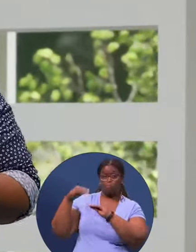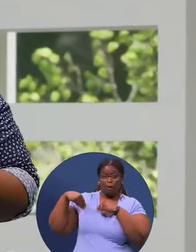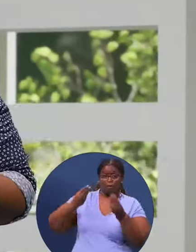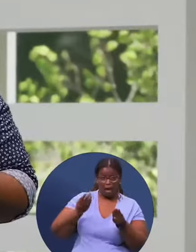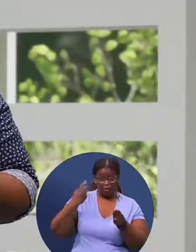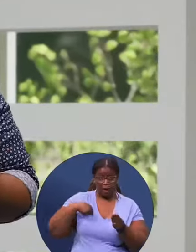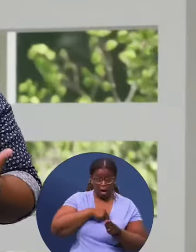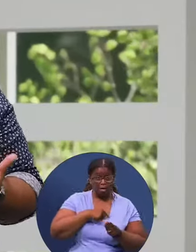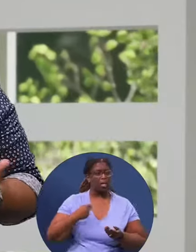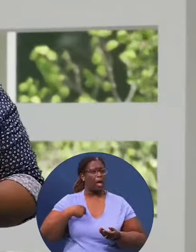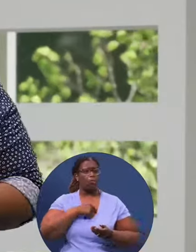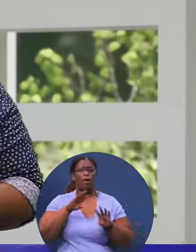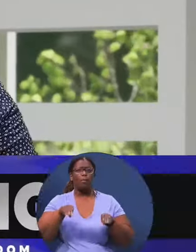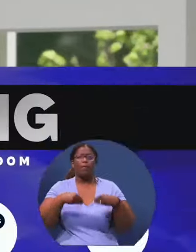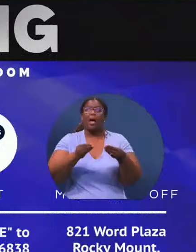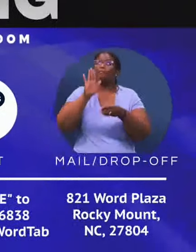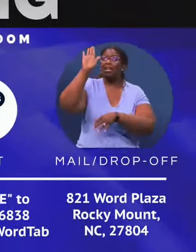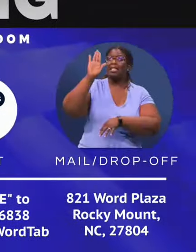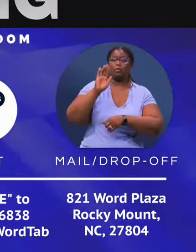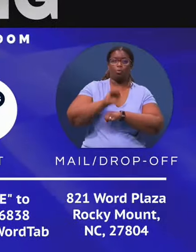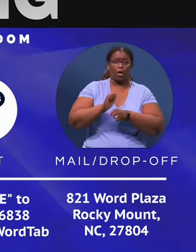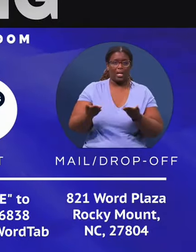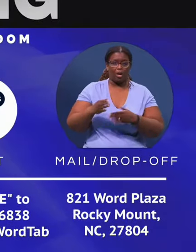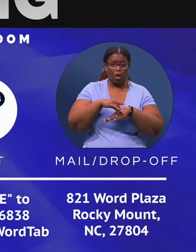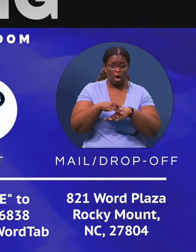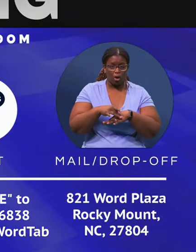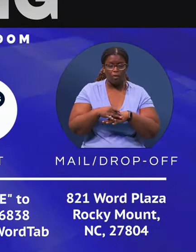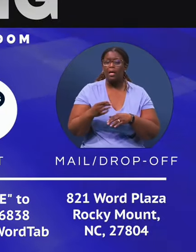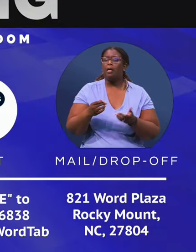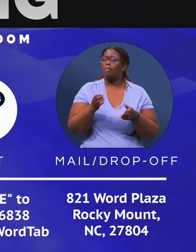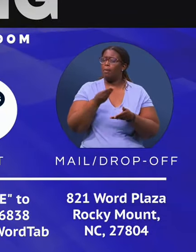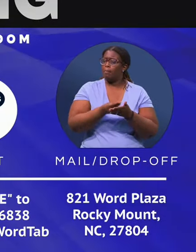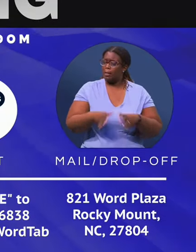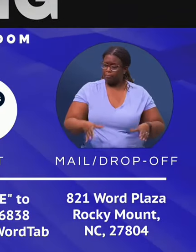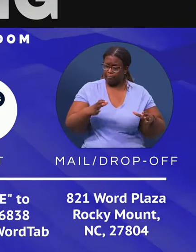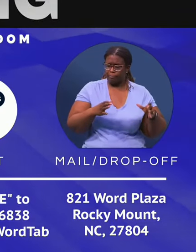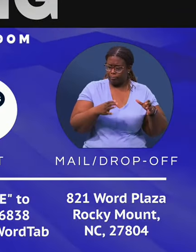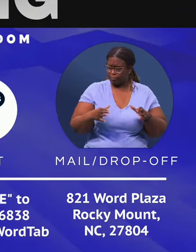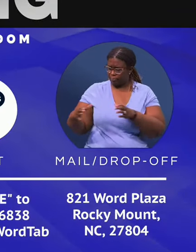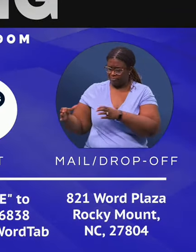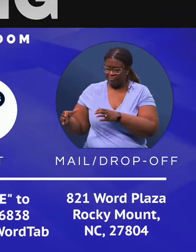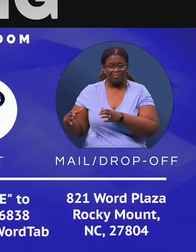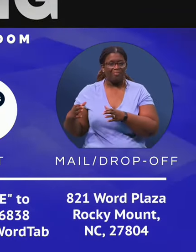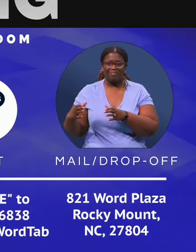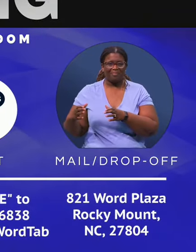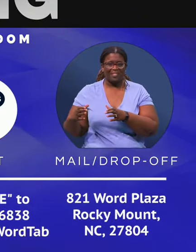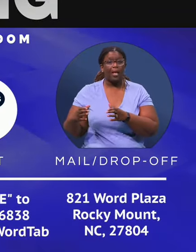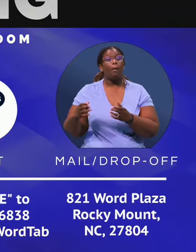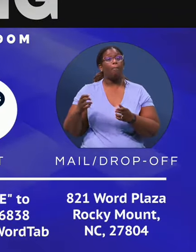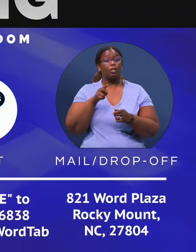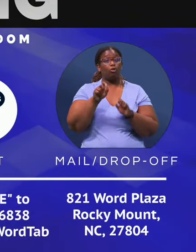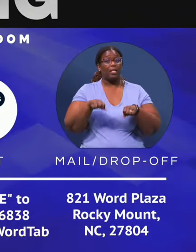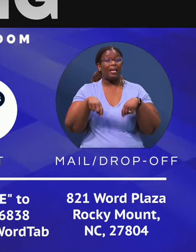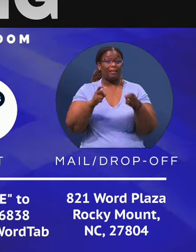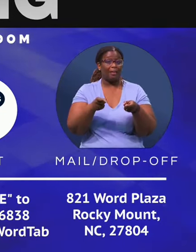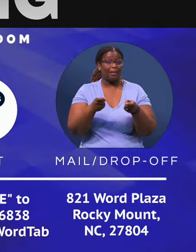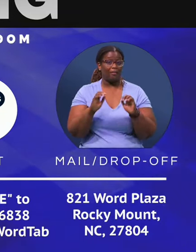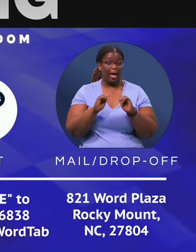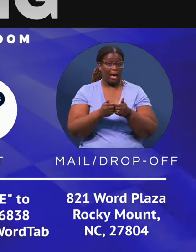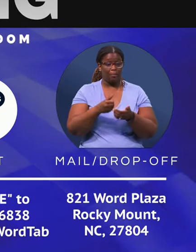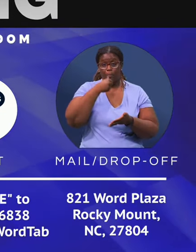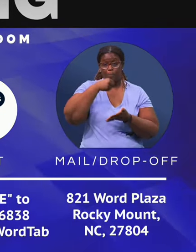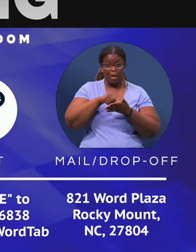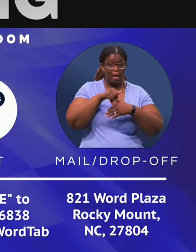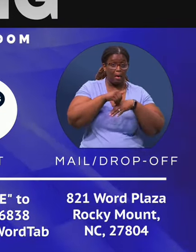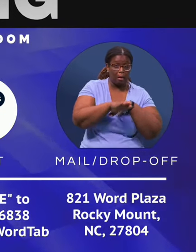we provide for His kingdom work here on earth. We don't pass the offering plate here at Word Tabernacle Church, but you can give through one of our many